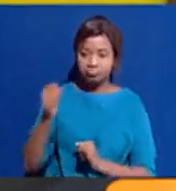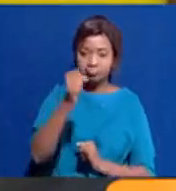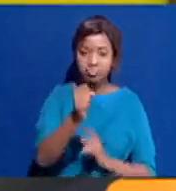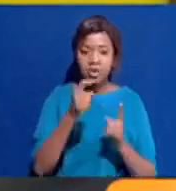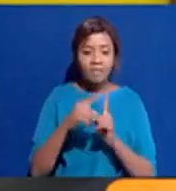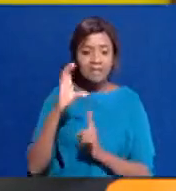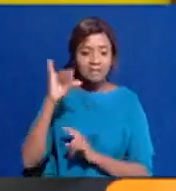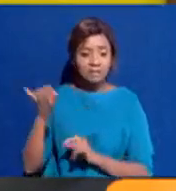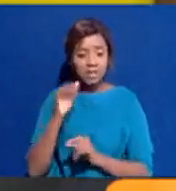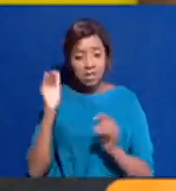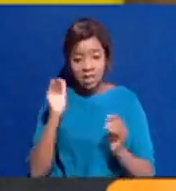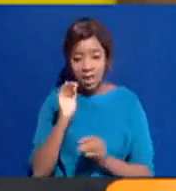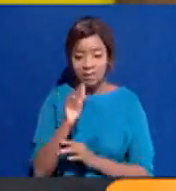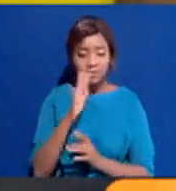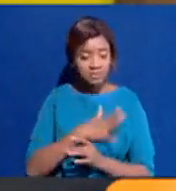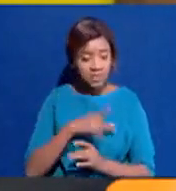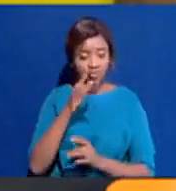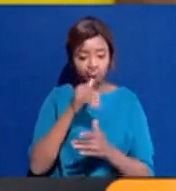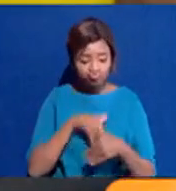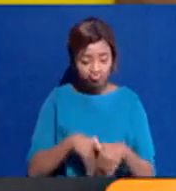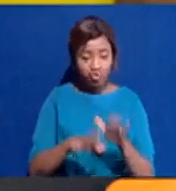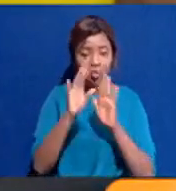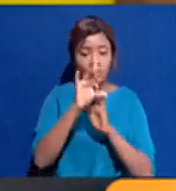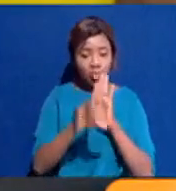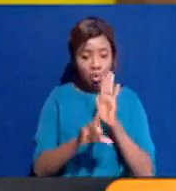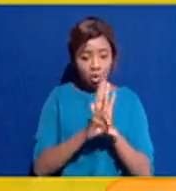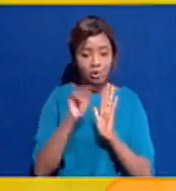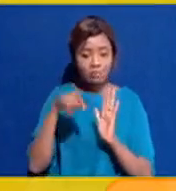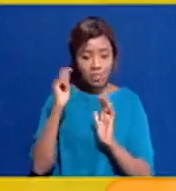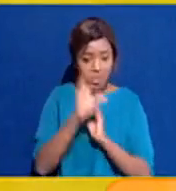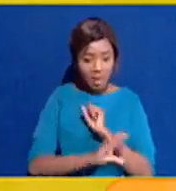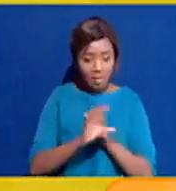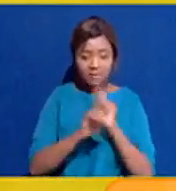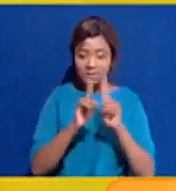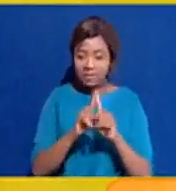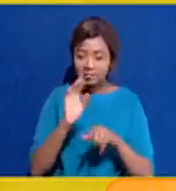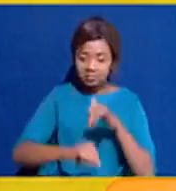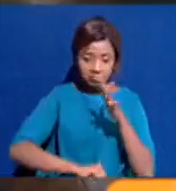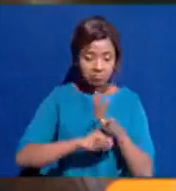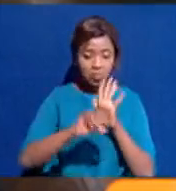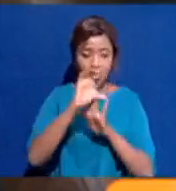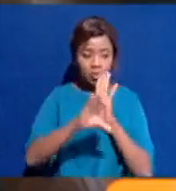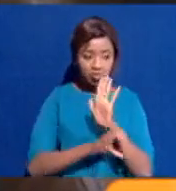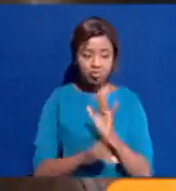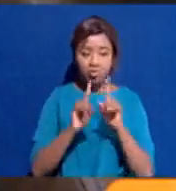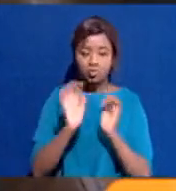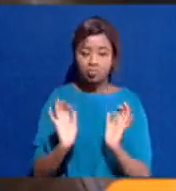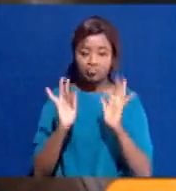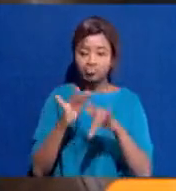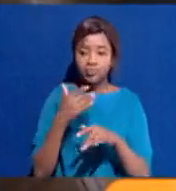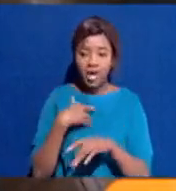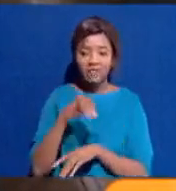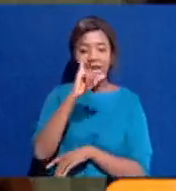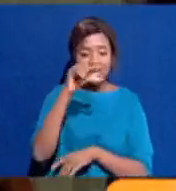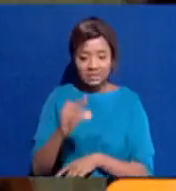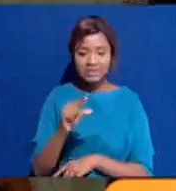Kanja to uphold the constitution and laws of the country as he executes his new duties. The event was also attended by the Inspector